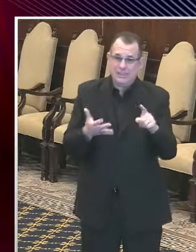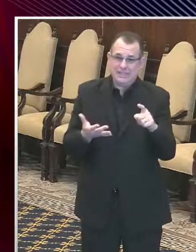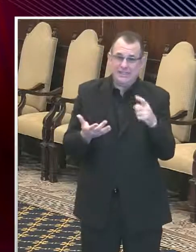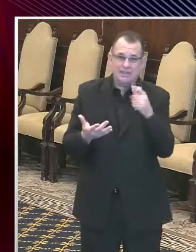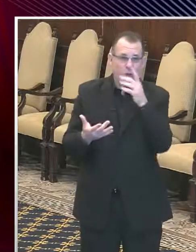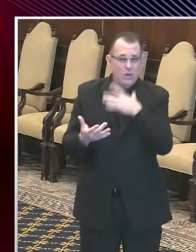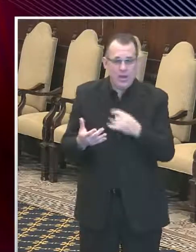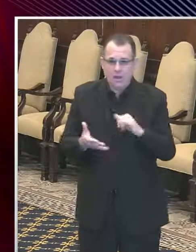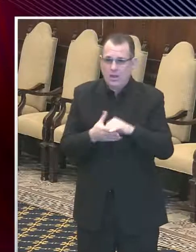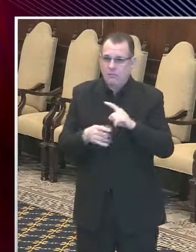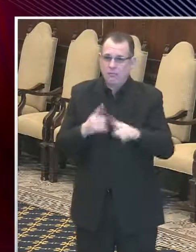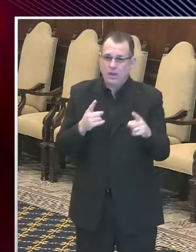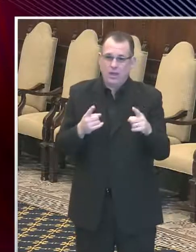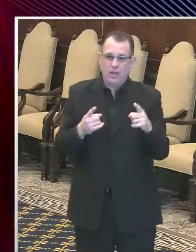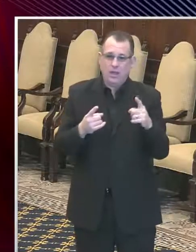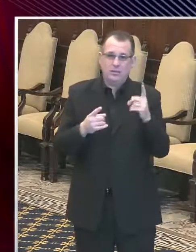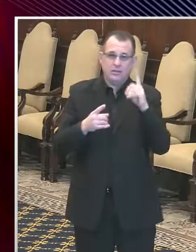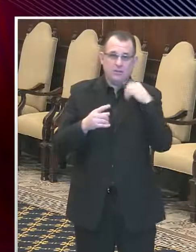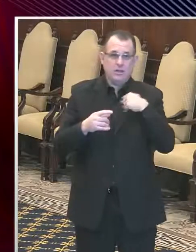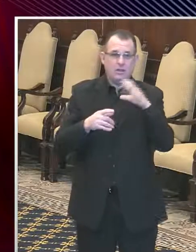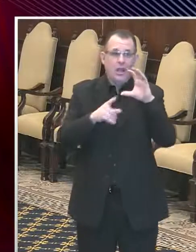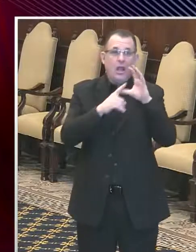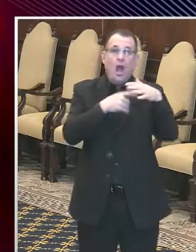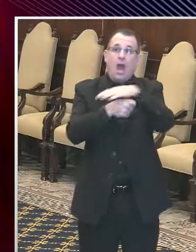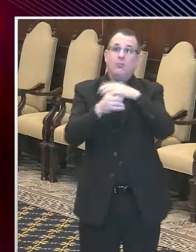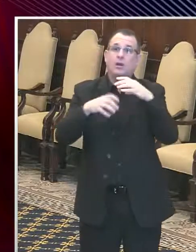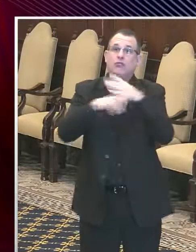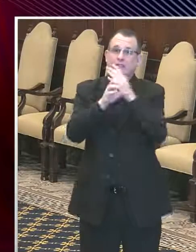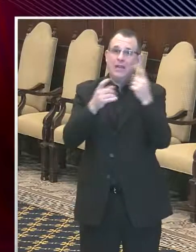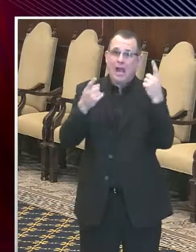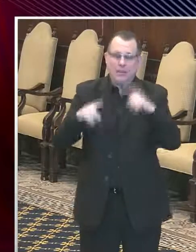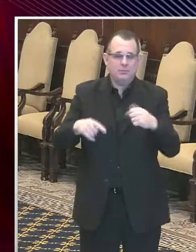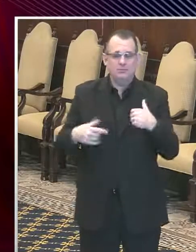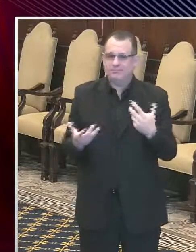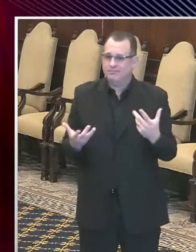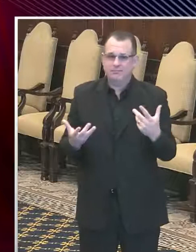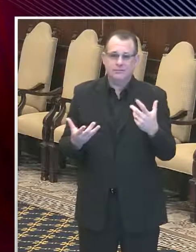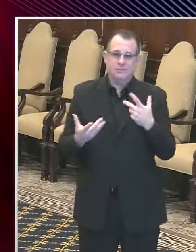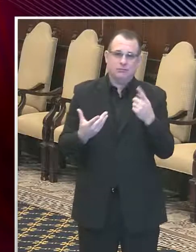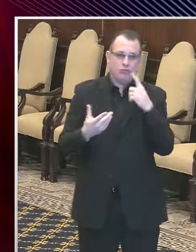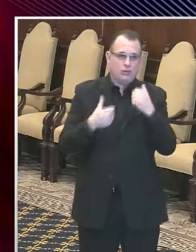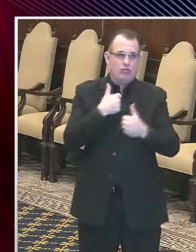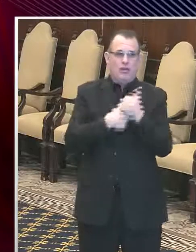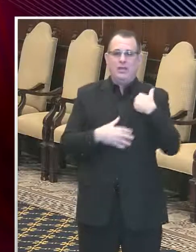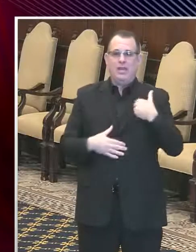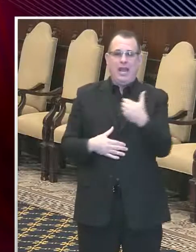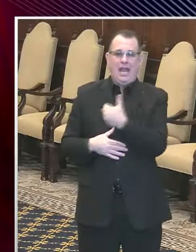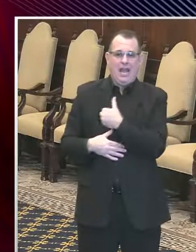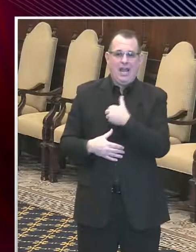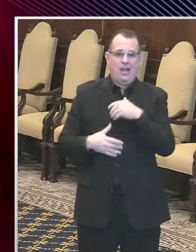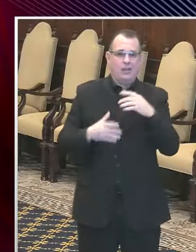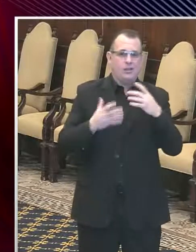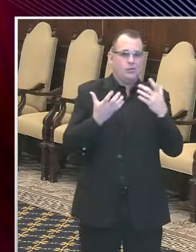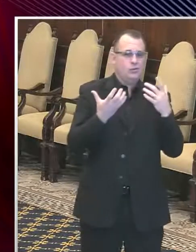plastic pollution remain two very serious threats to our planet and society, even during a global pandemic.